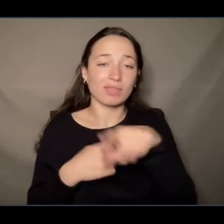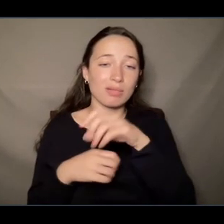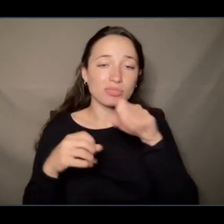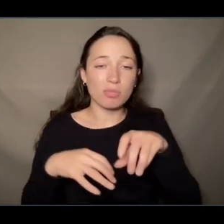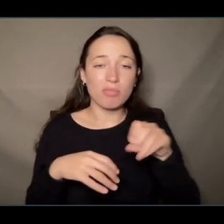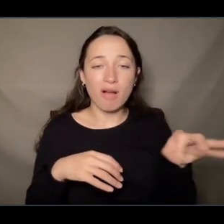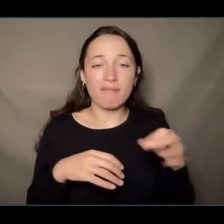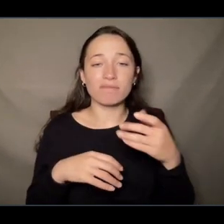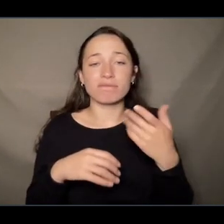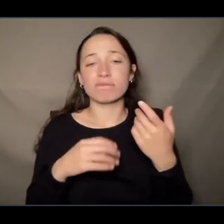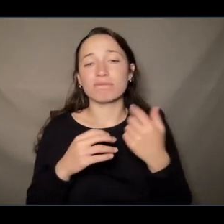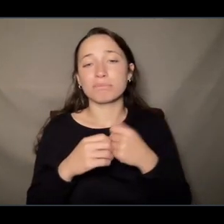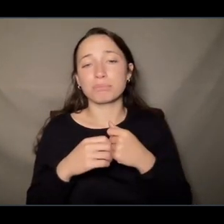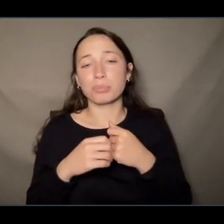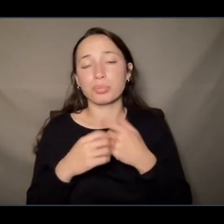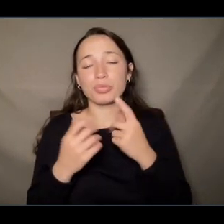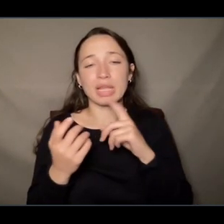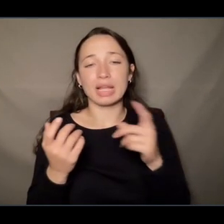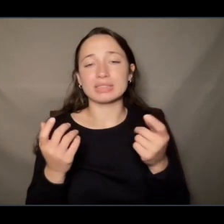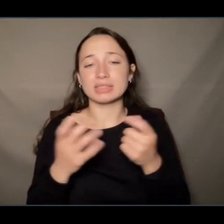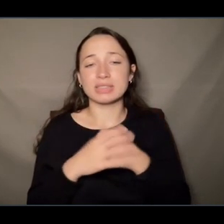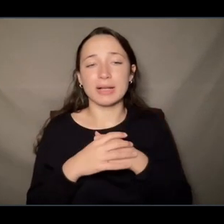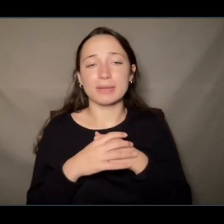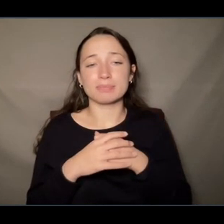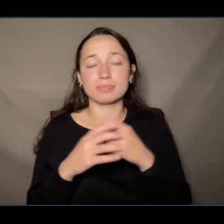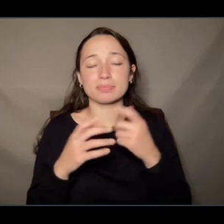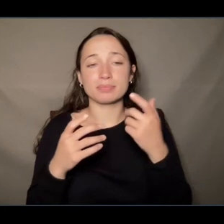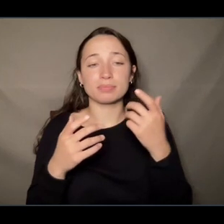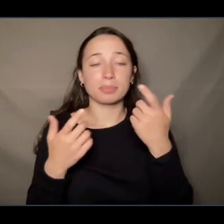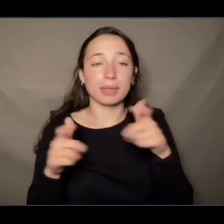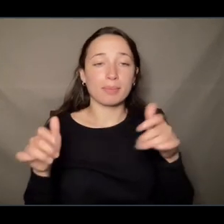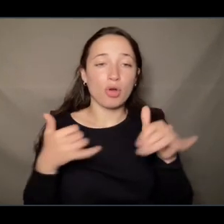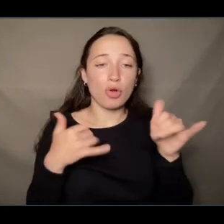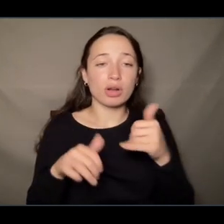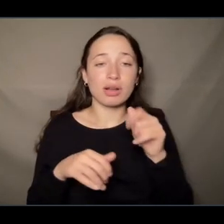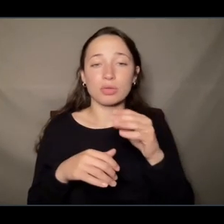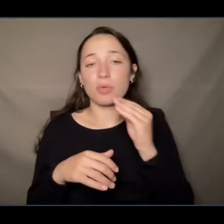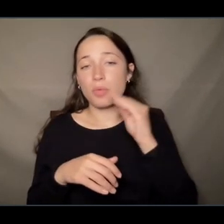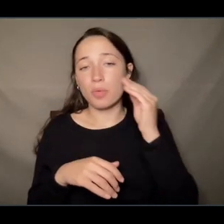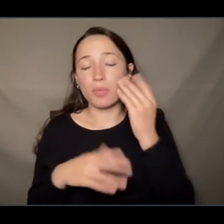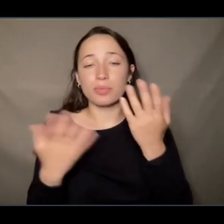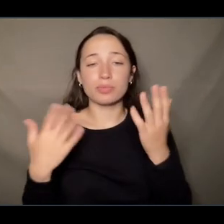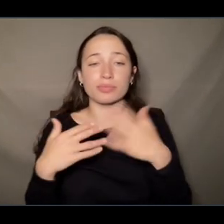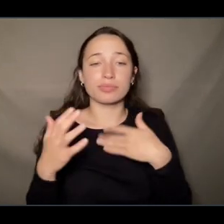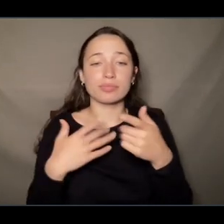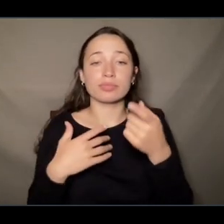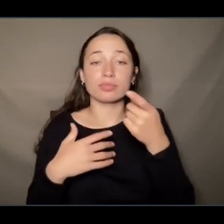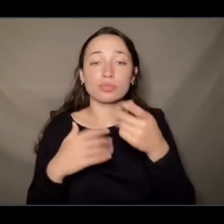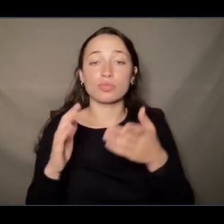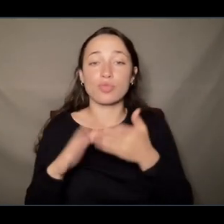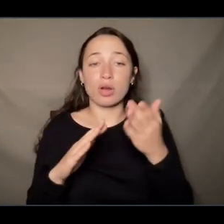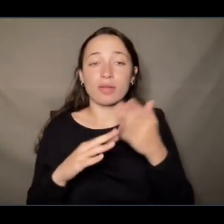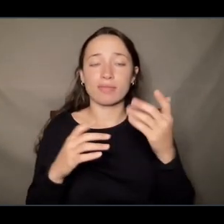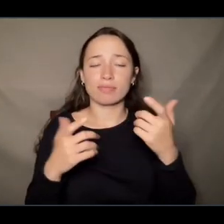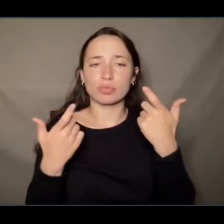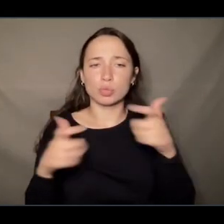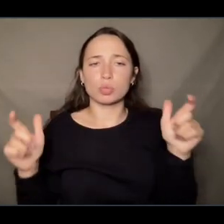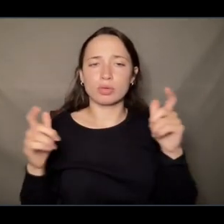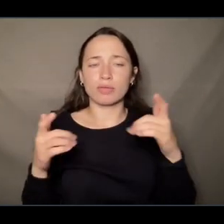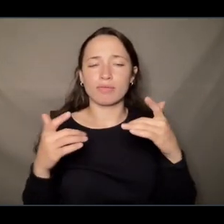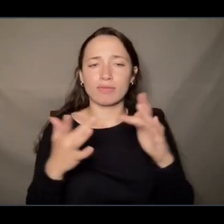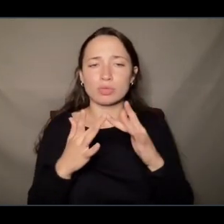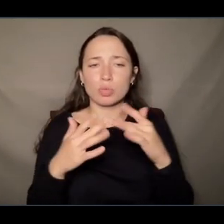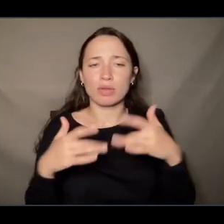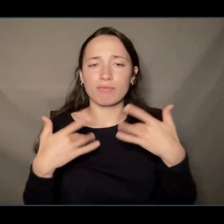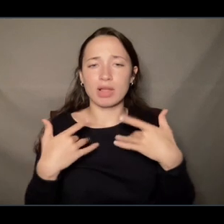can have them drop off as a big party at your home. And if you're running a very large